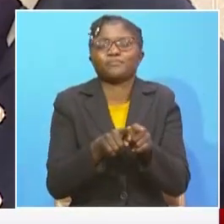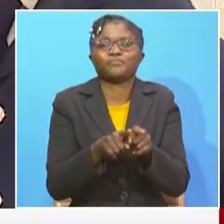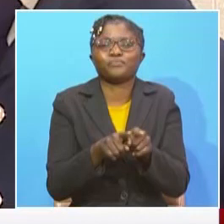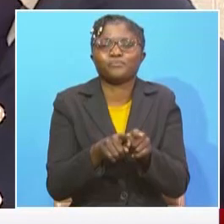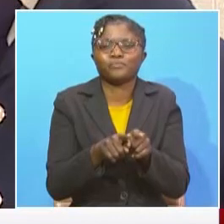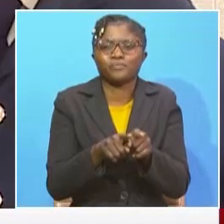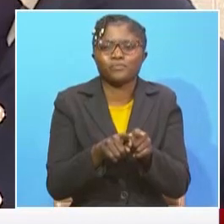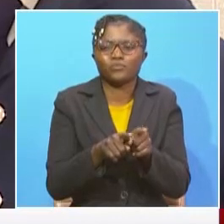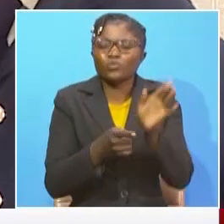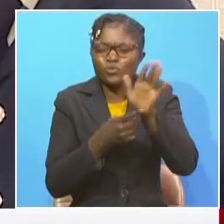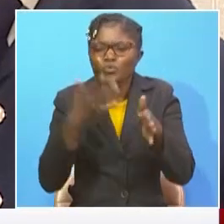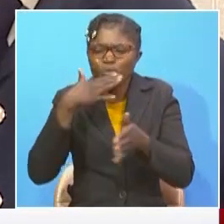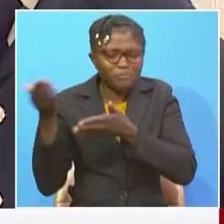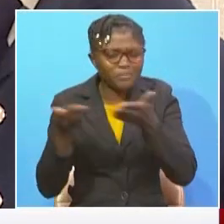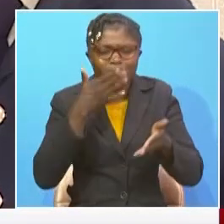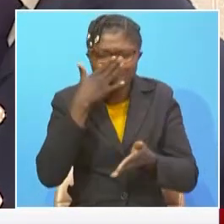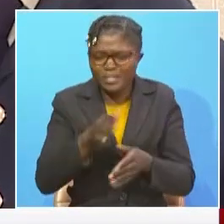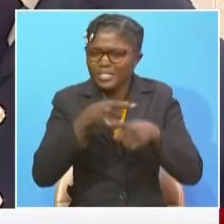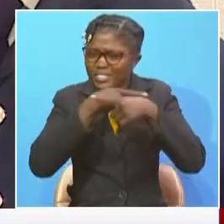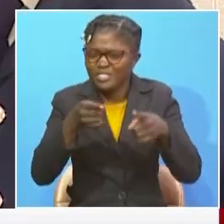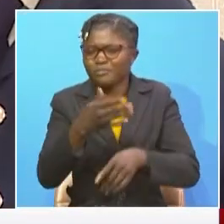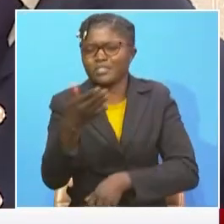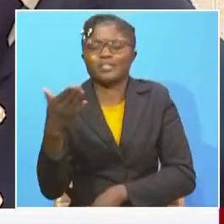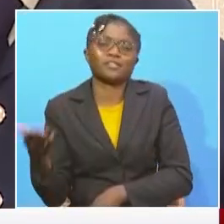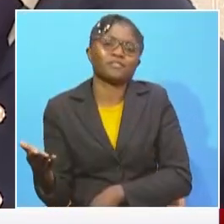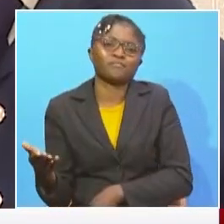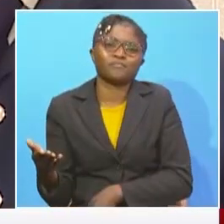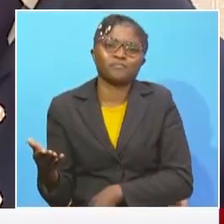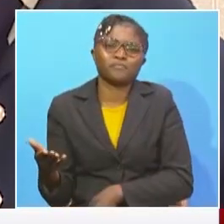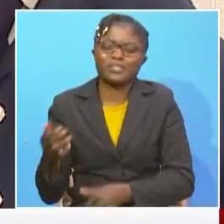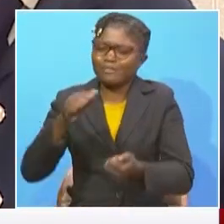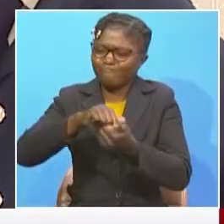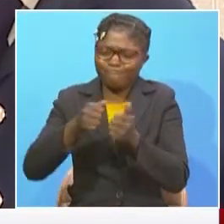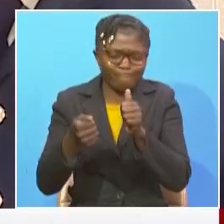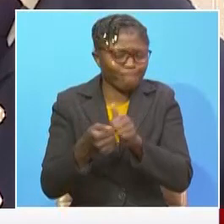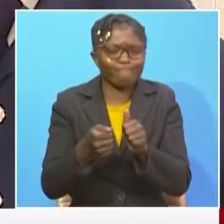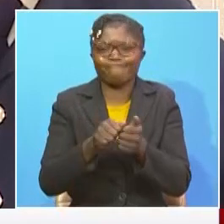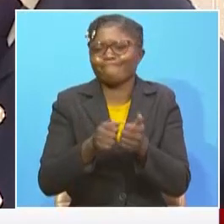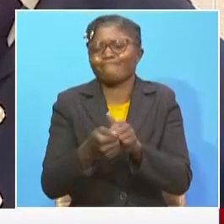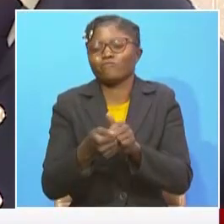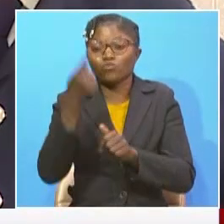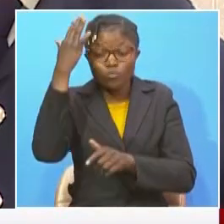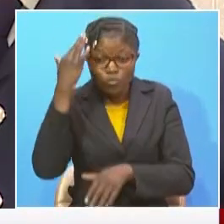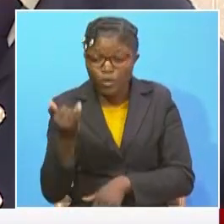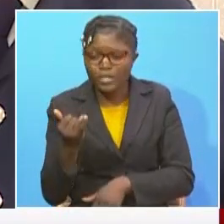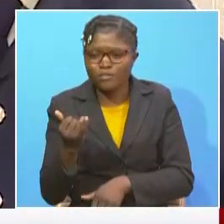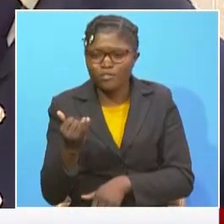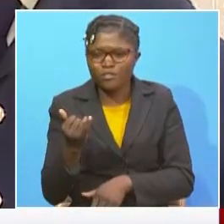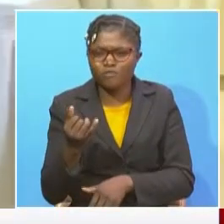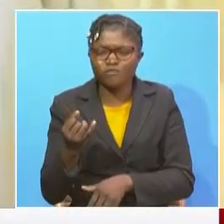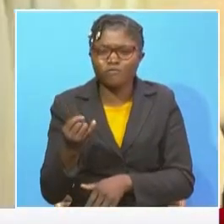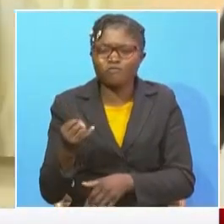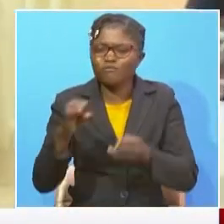that affect both exploitation and exploration of critical minerals for sustainable